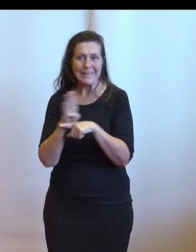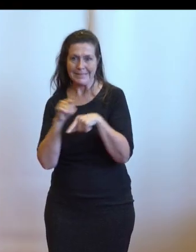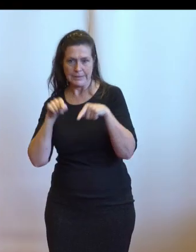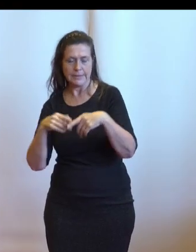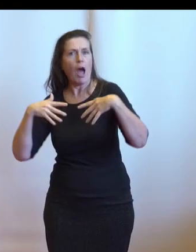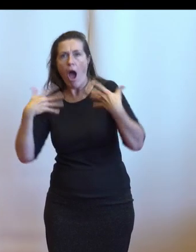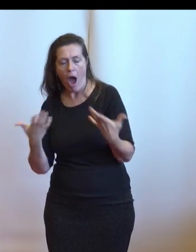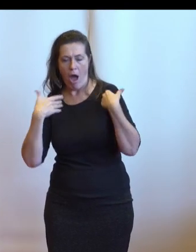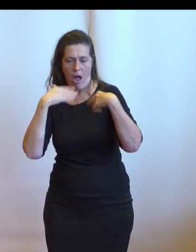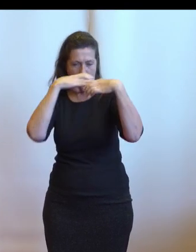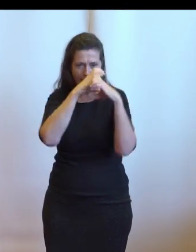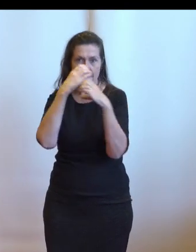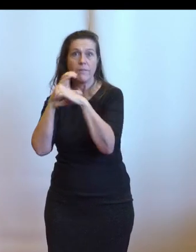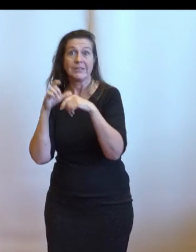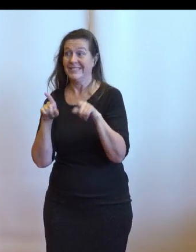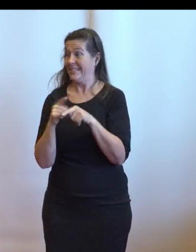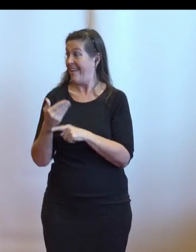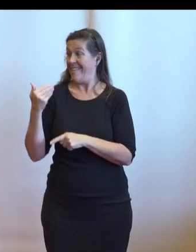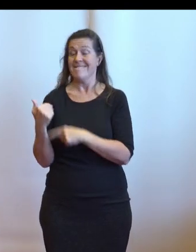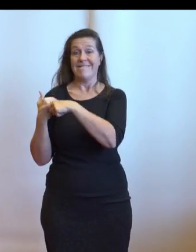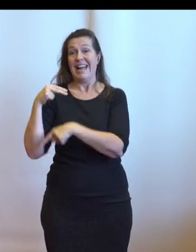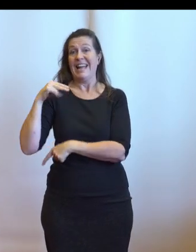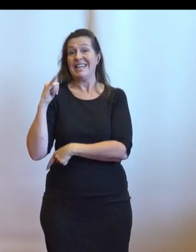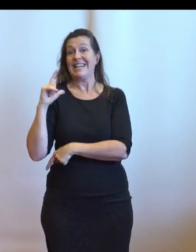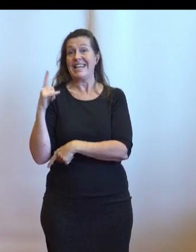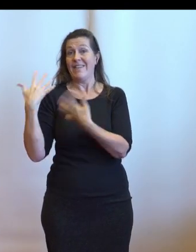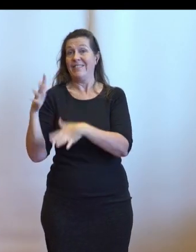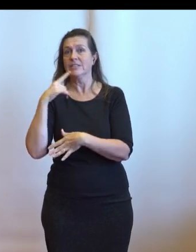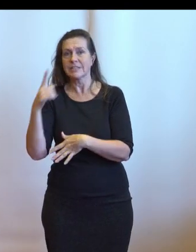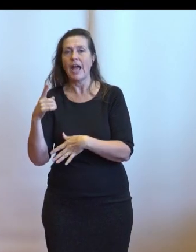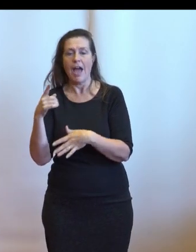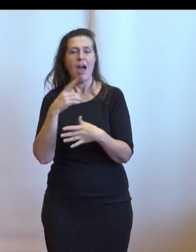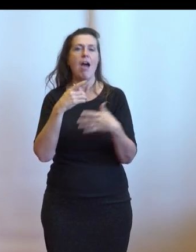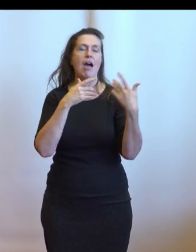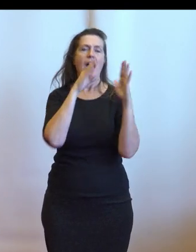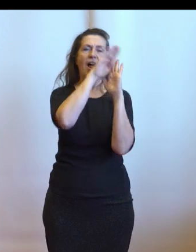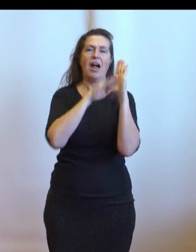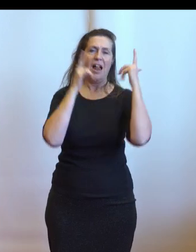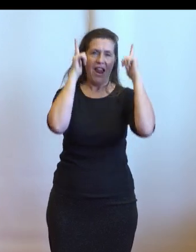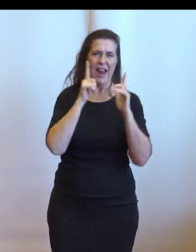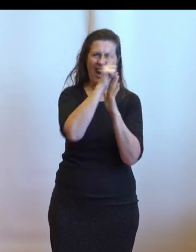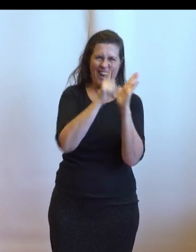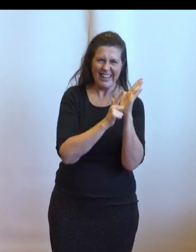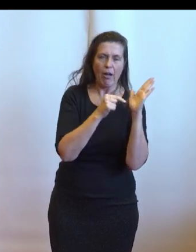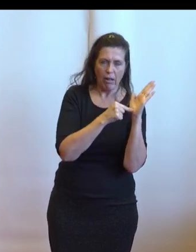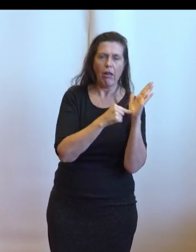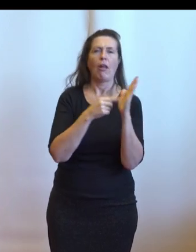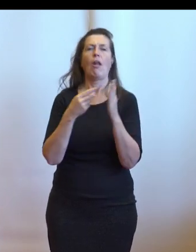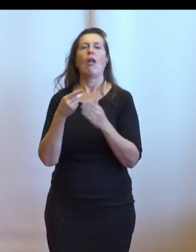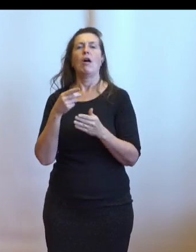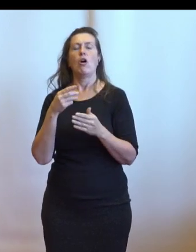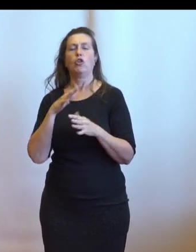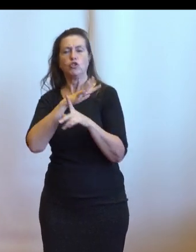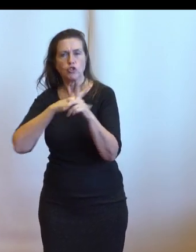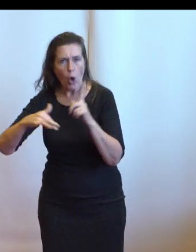focused on the things that Neil talked about, the legal, the commercial, and the social responsibility elements. And those are all the right